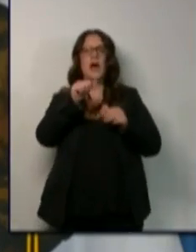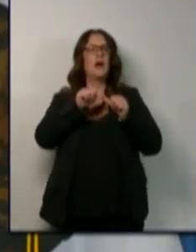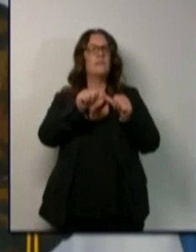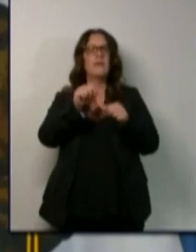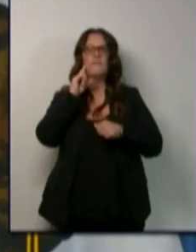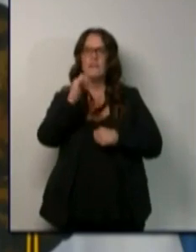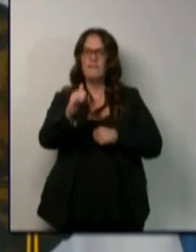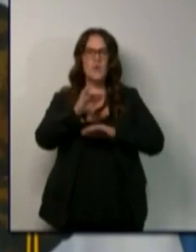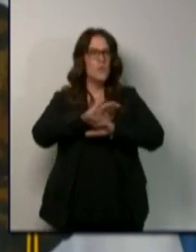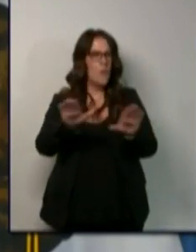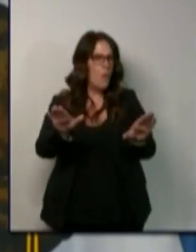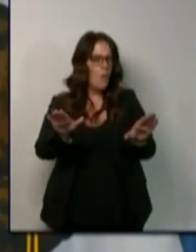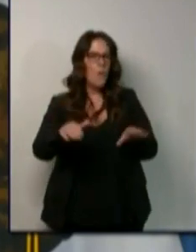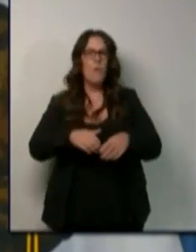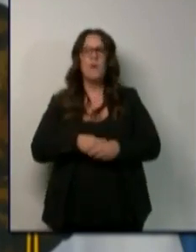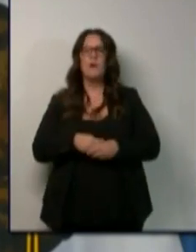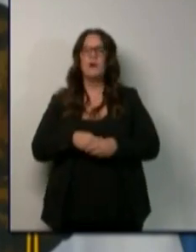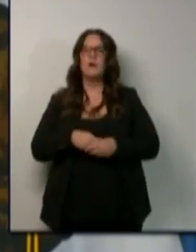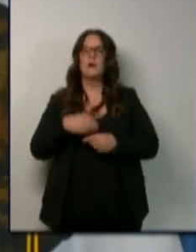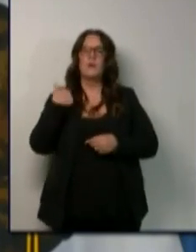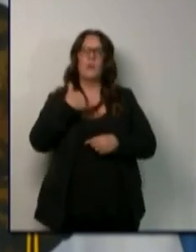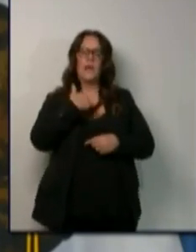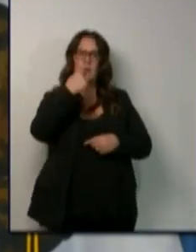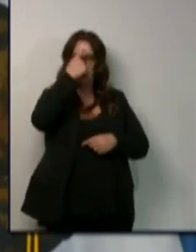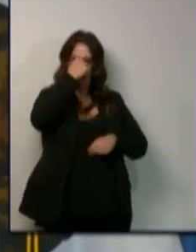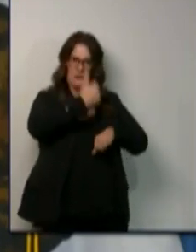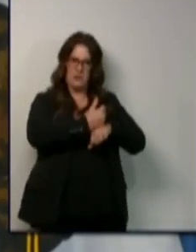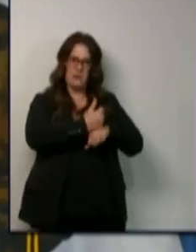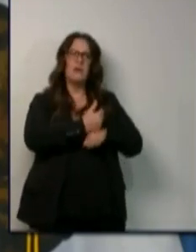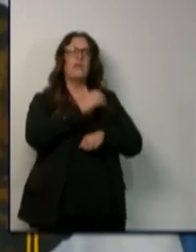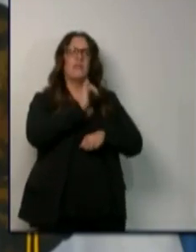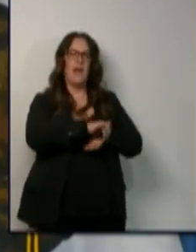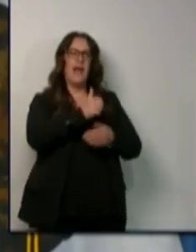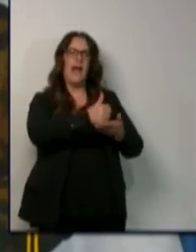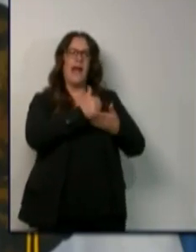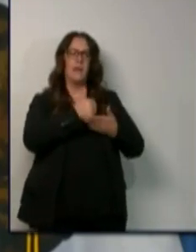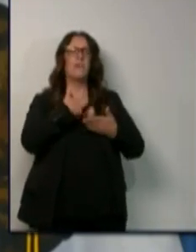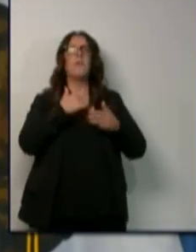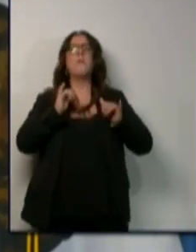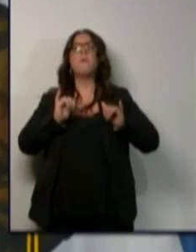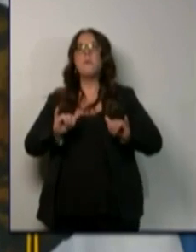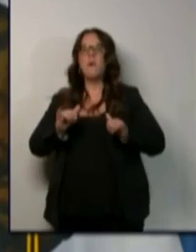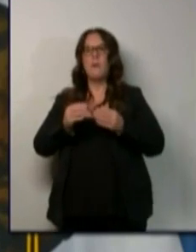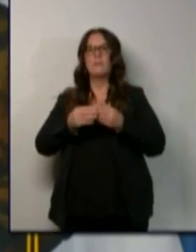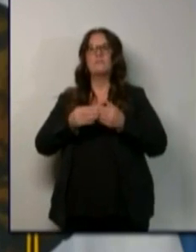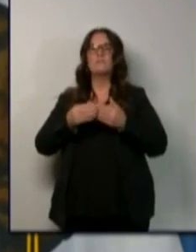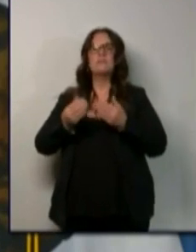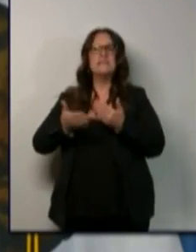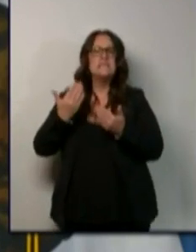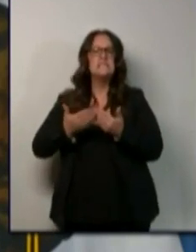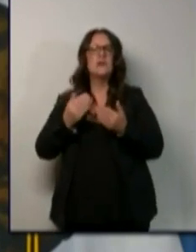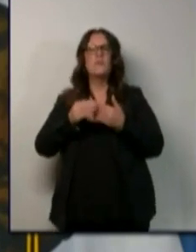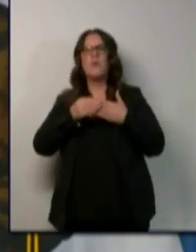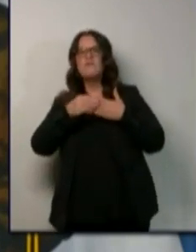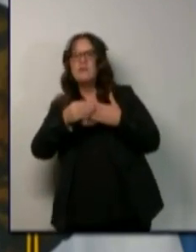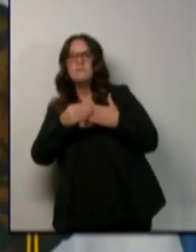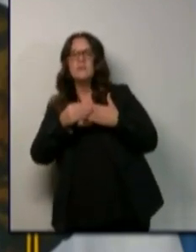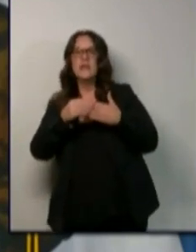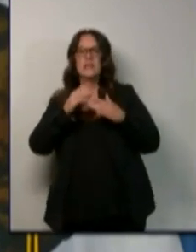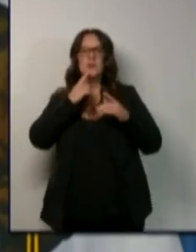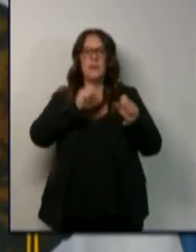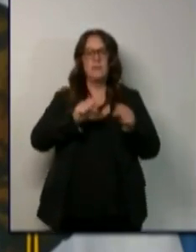make decision-making with that mindset, I think, a lot easier, more flexibility in that space.